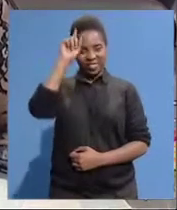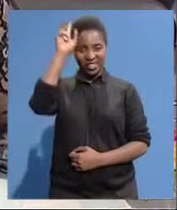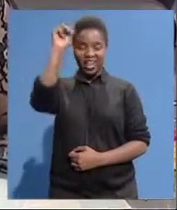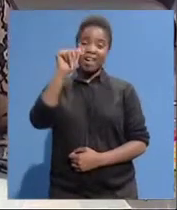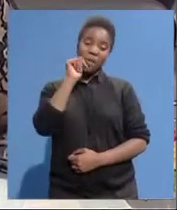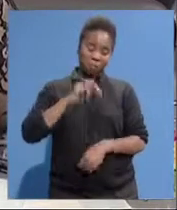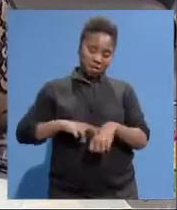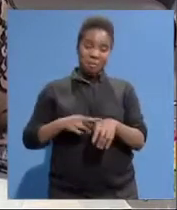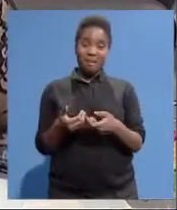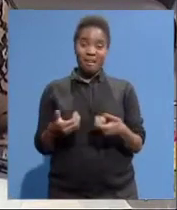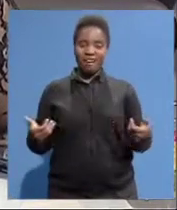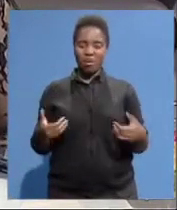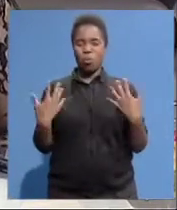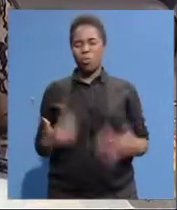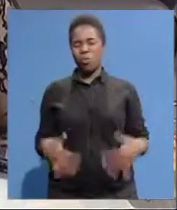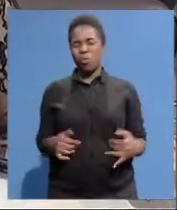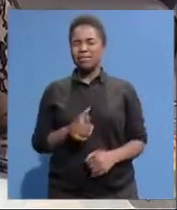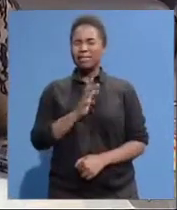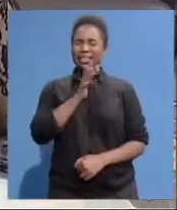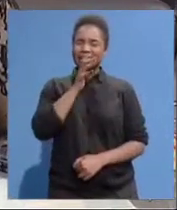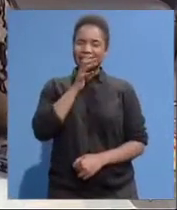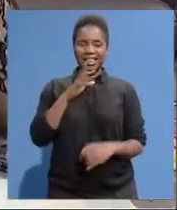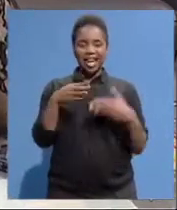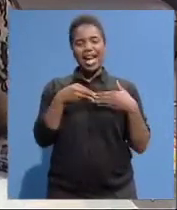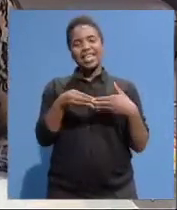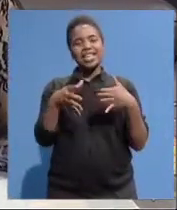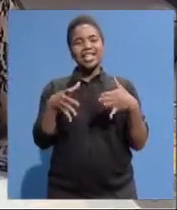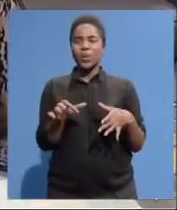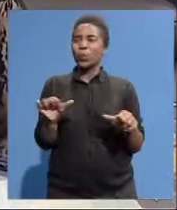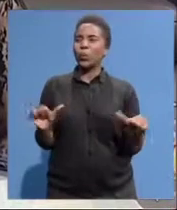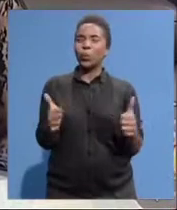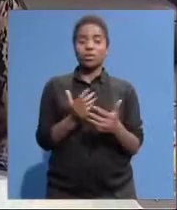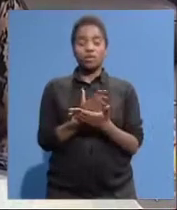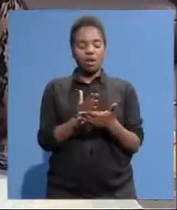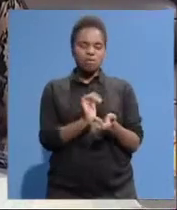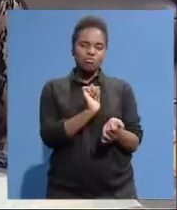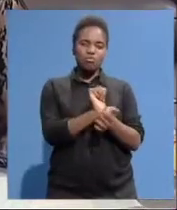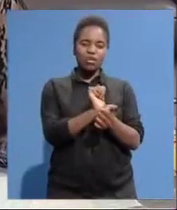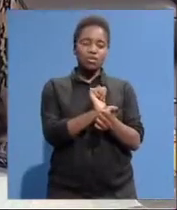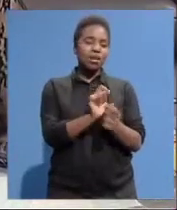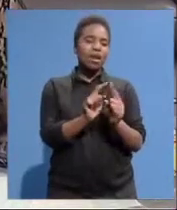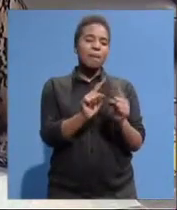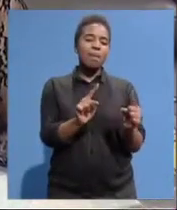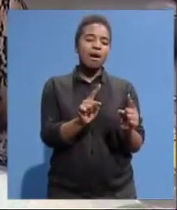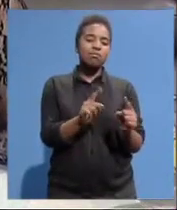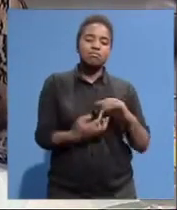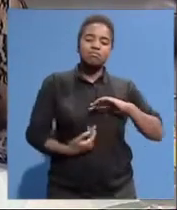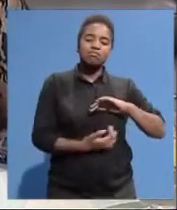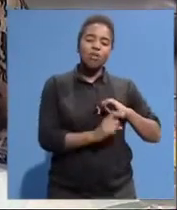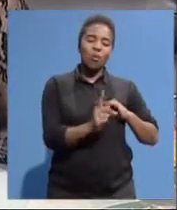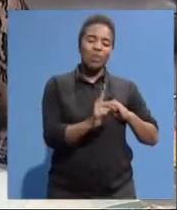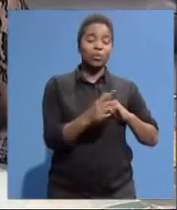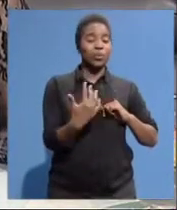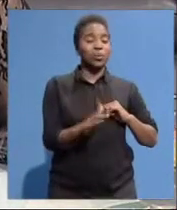of apartheid, many of our leaders imprisoned, music kept them going and their spirits